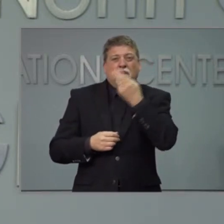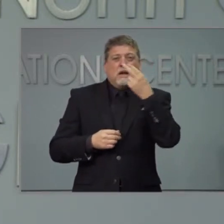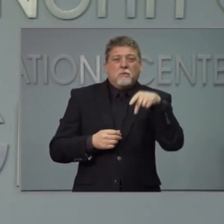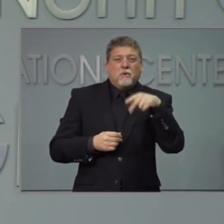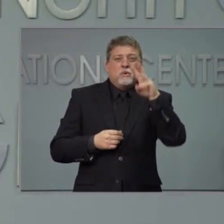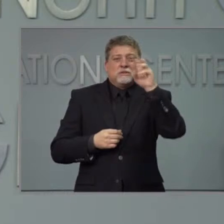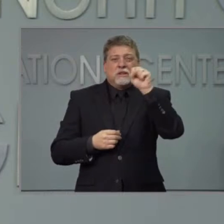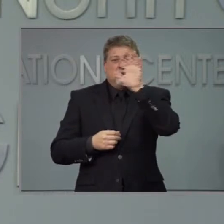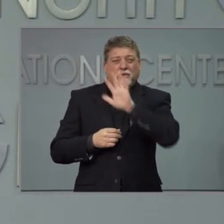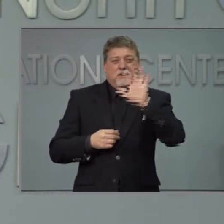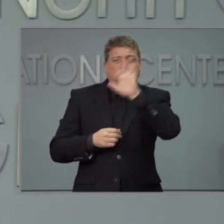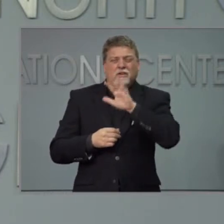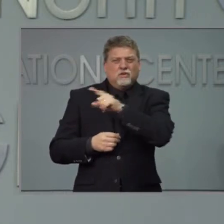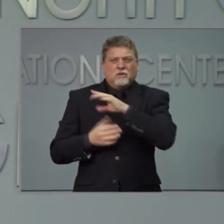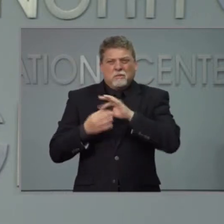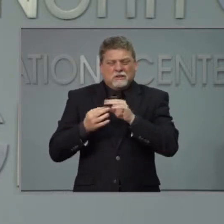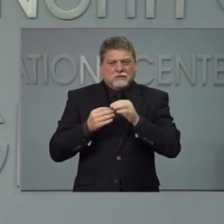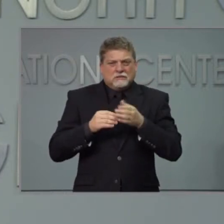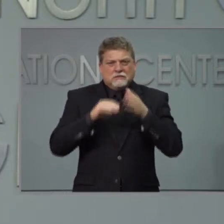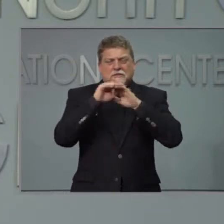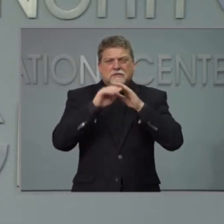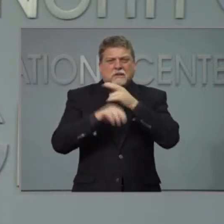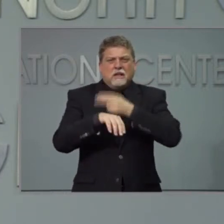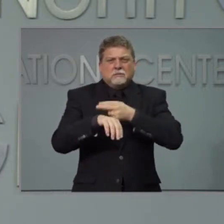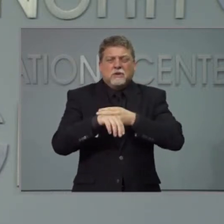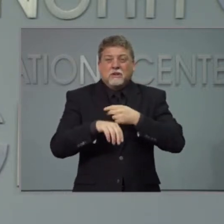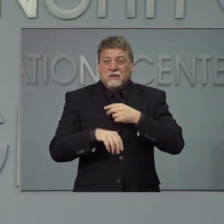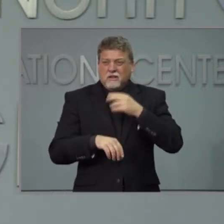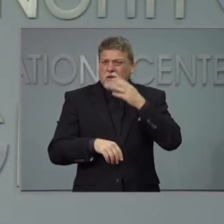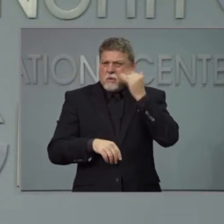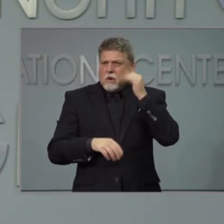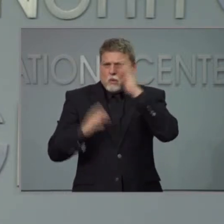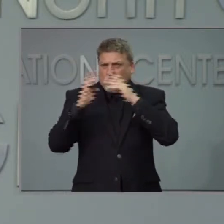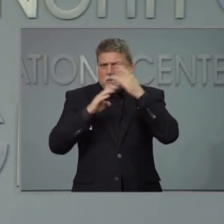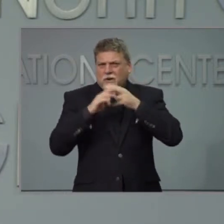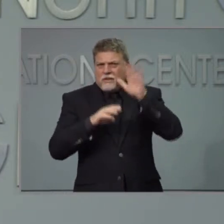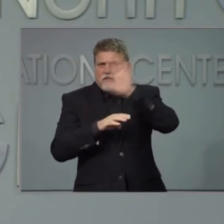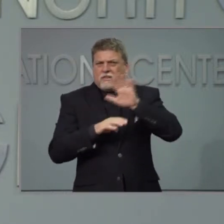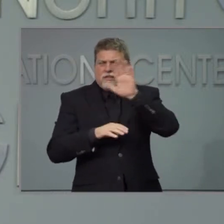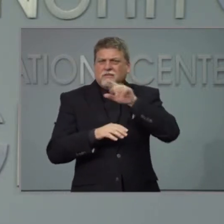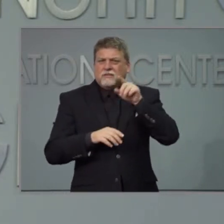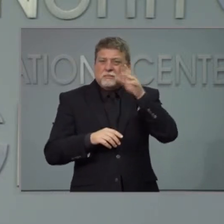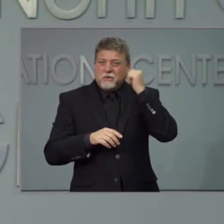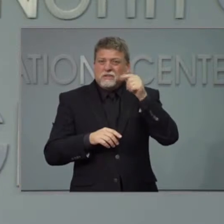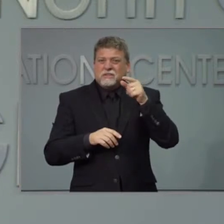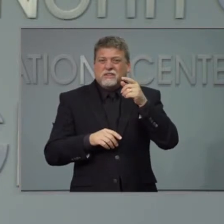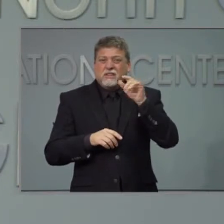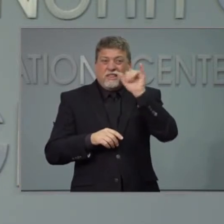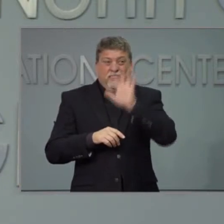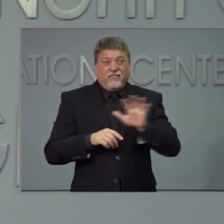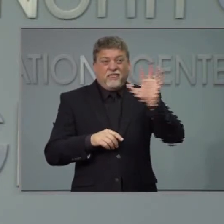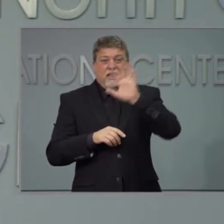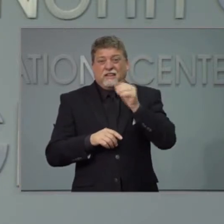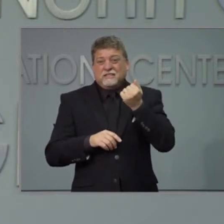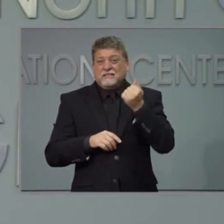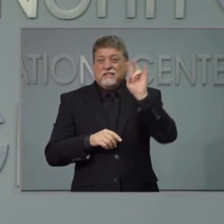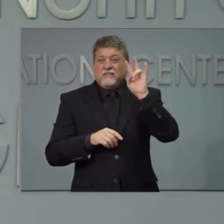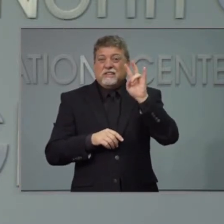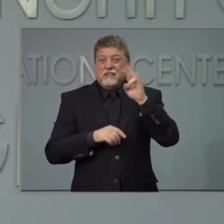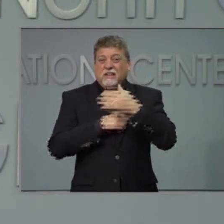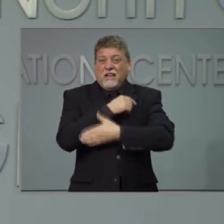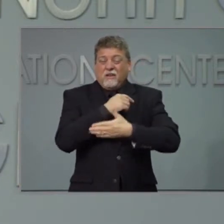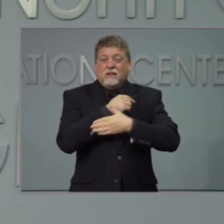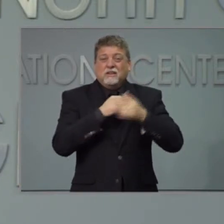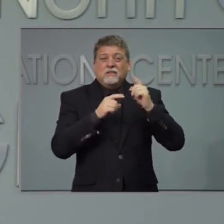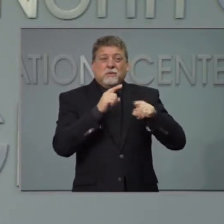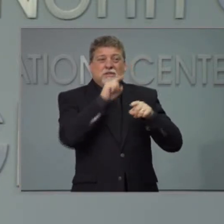issue with the smaller community hospitals, because the triad in this instance is 17 counties compared to the Wake Forest